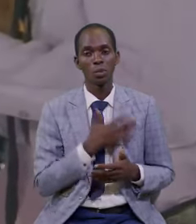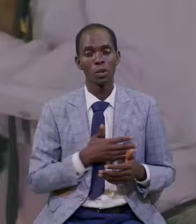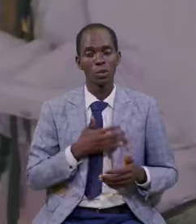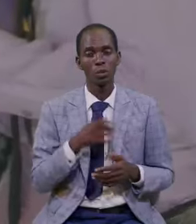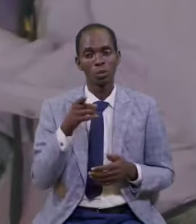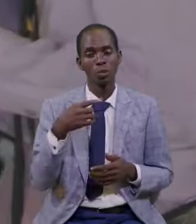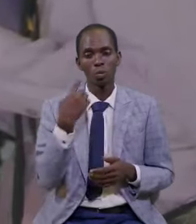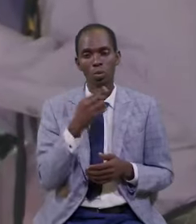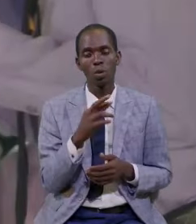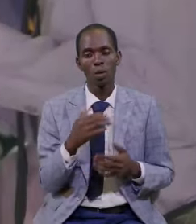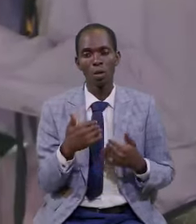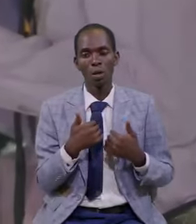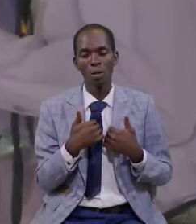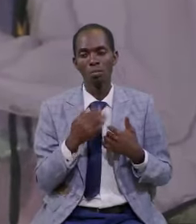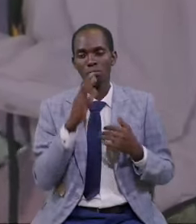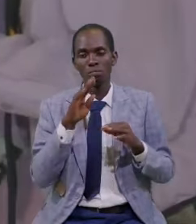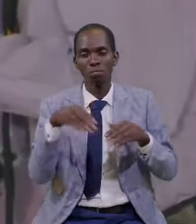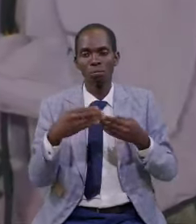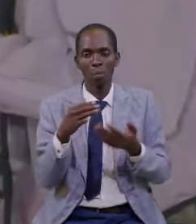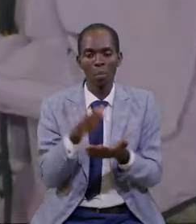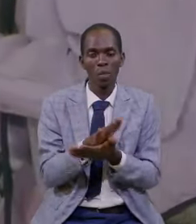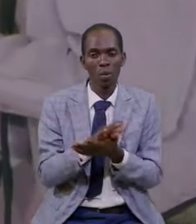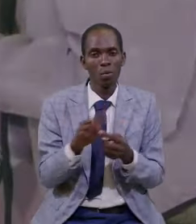in capital letters,